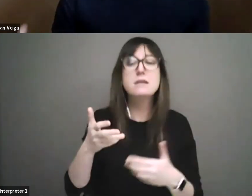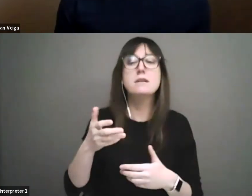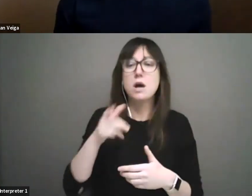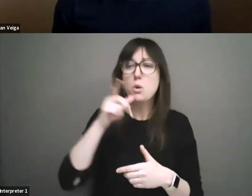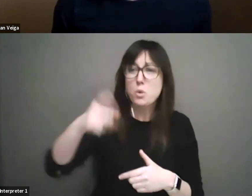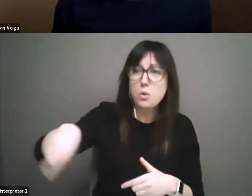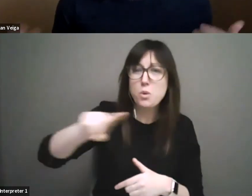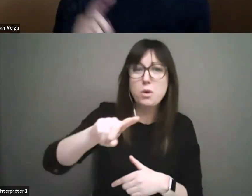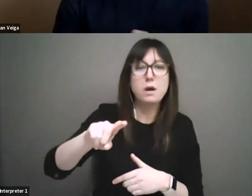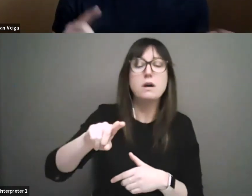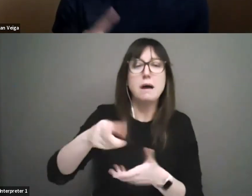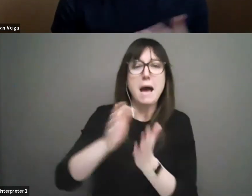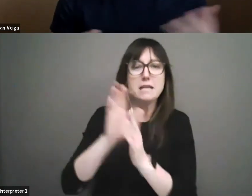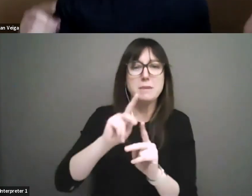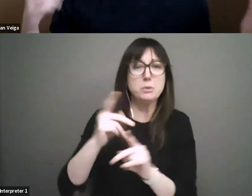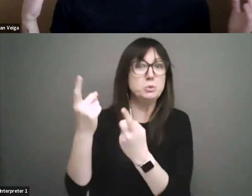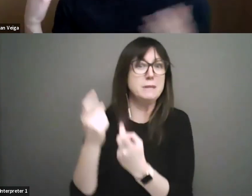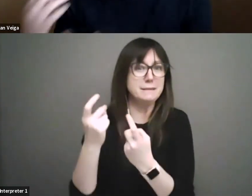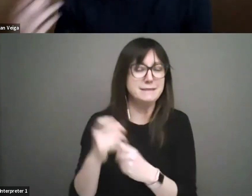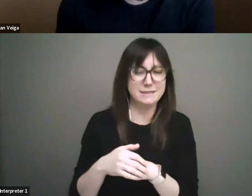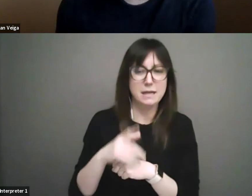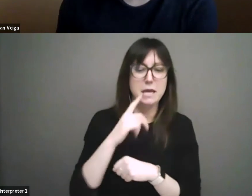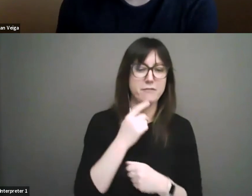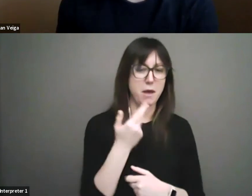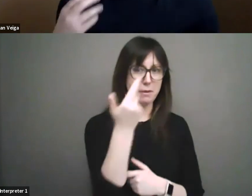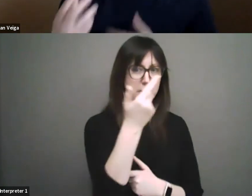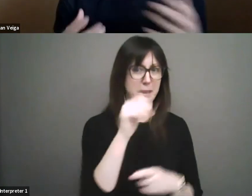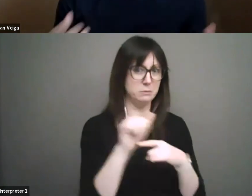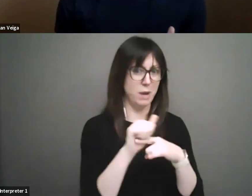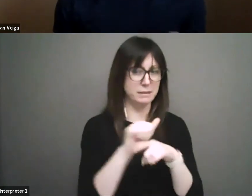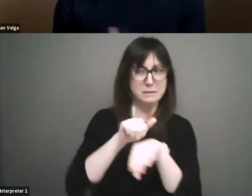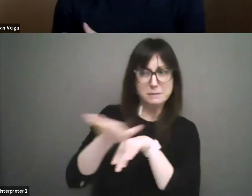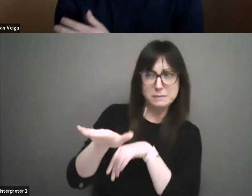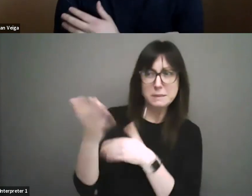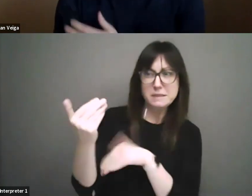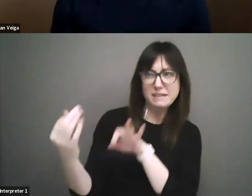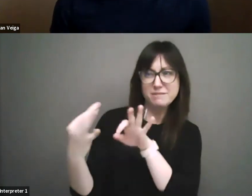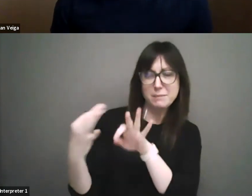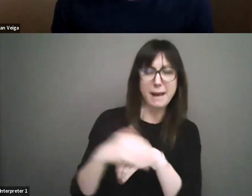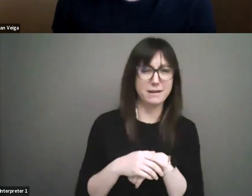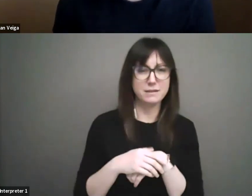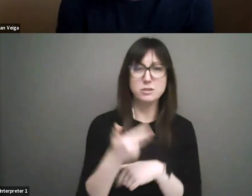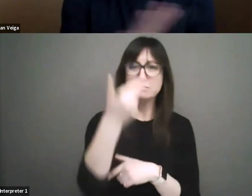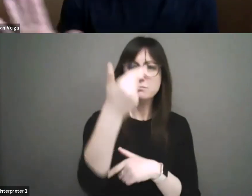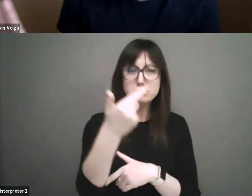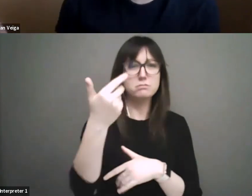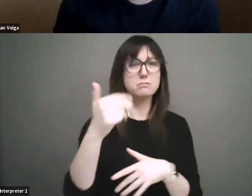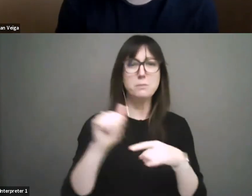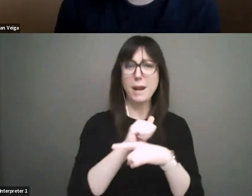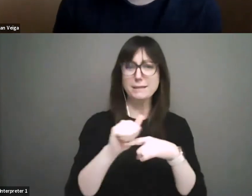trial and error with friends, family, colleagues, just to get in front of the camera and create